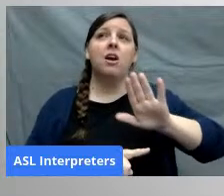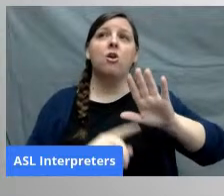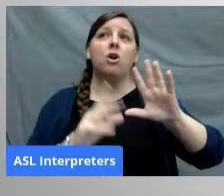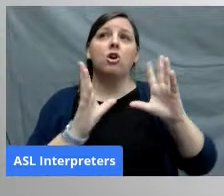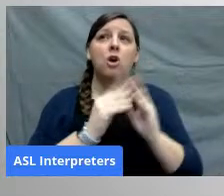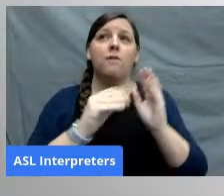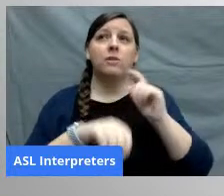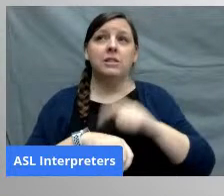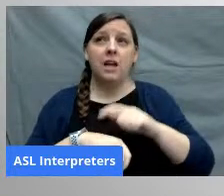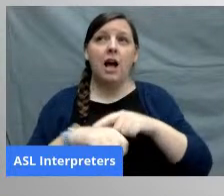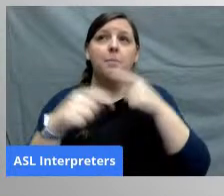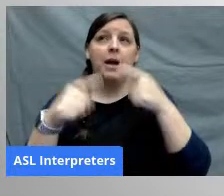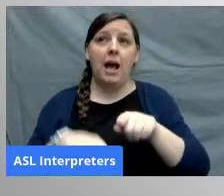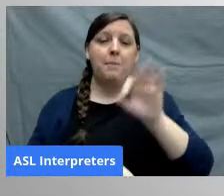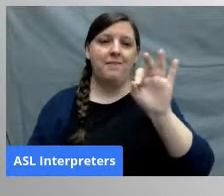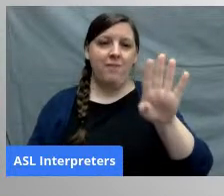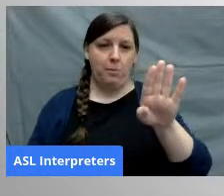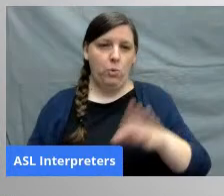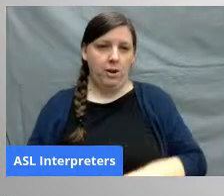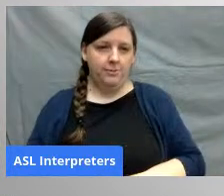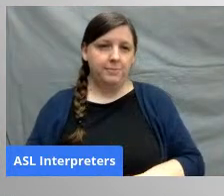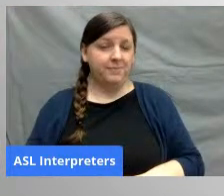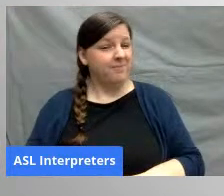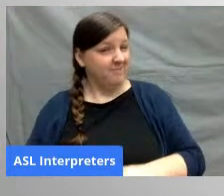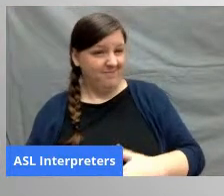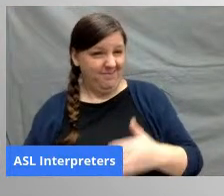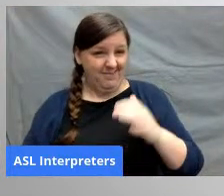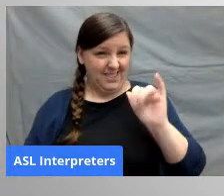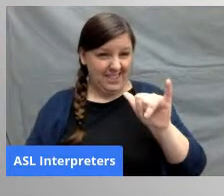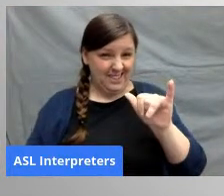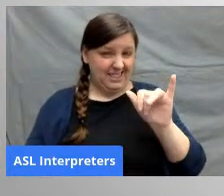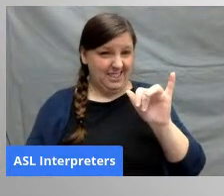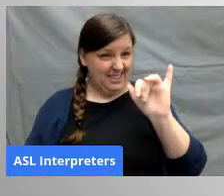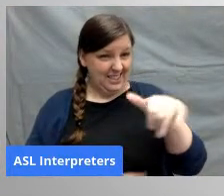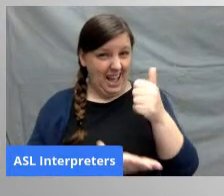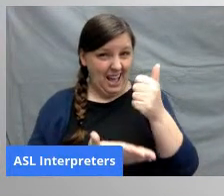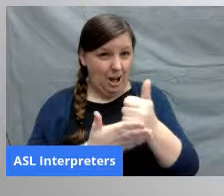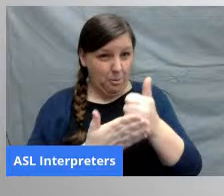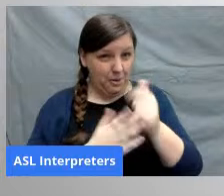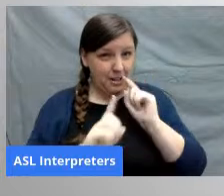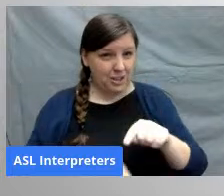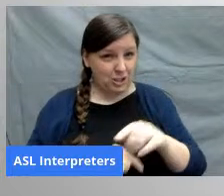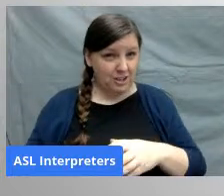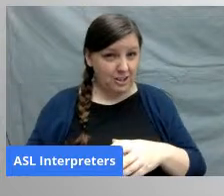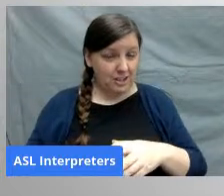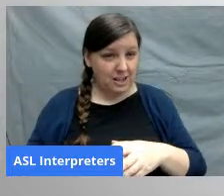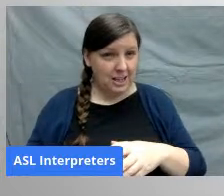February. I don't know if that clears that up any for you.